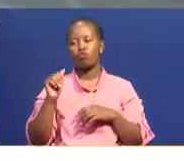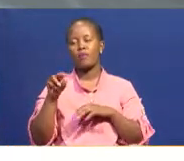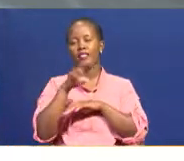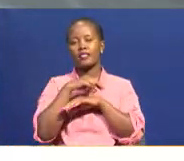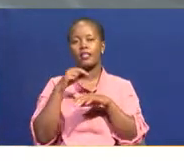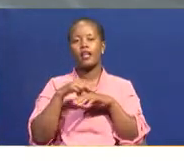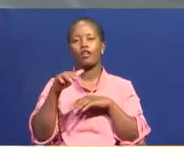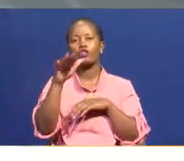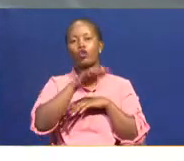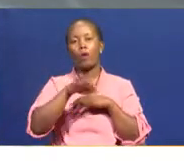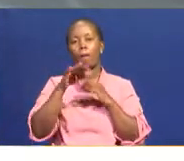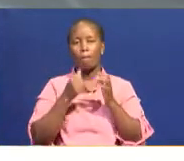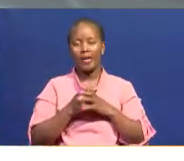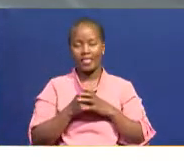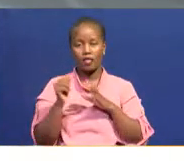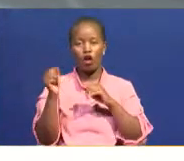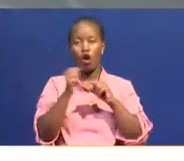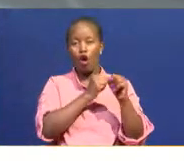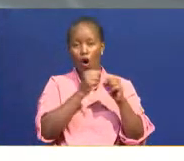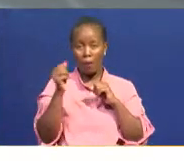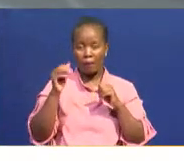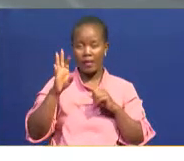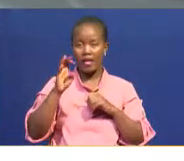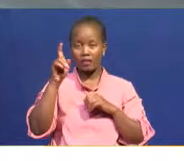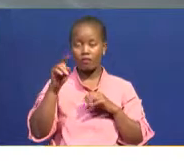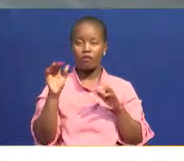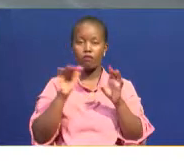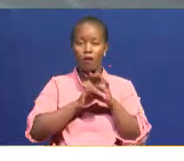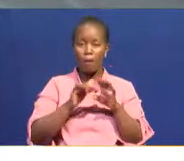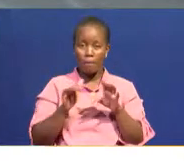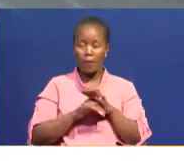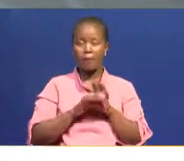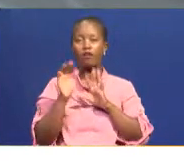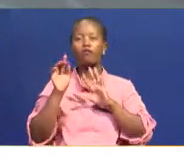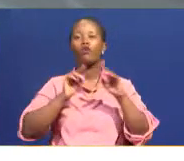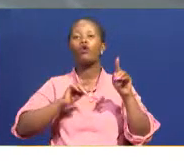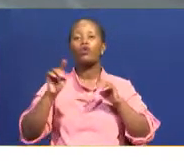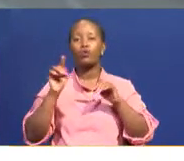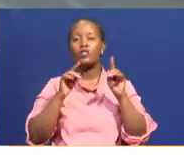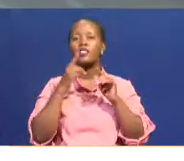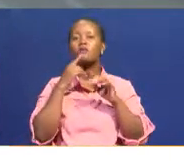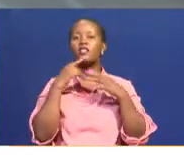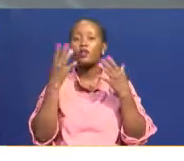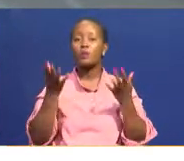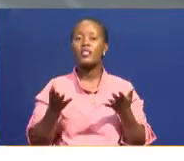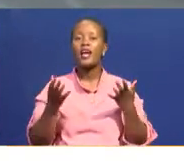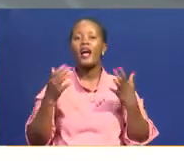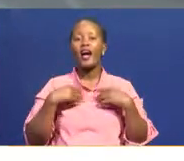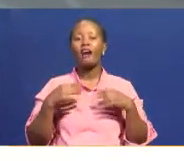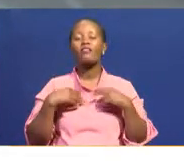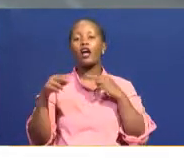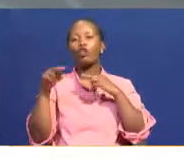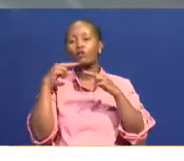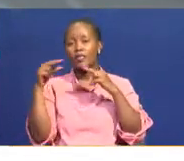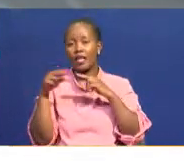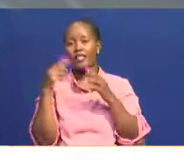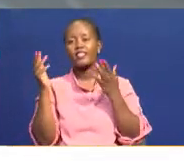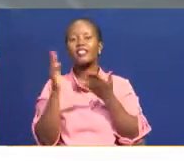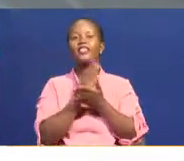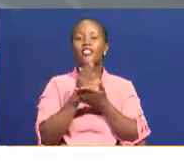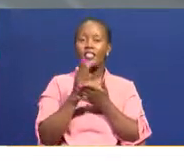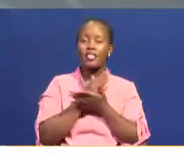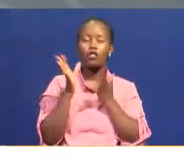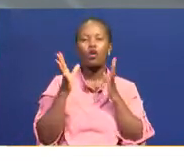County Executive Committee Member for Tourism, Polycarp Okombo, says putting up hospitality facilities at the park will not